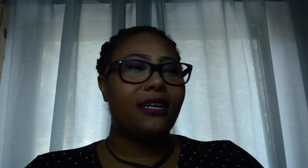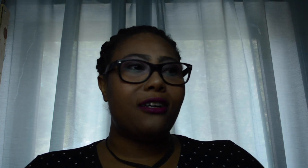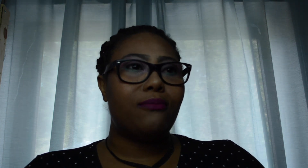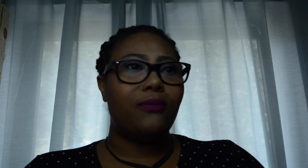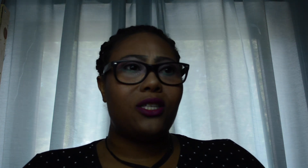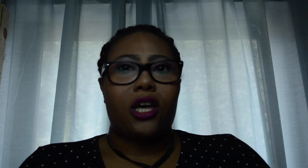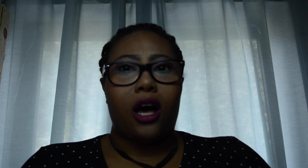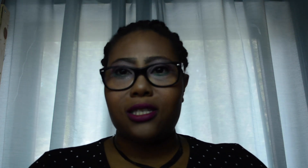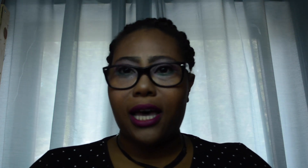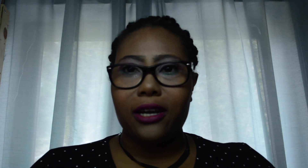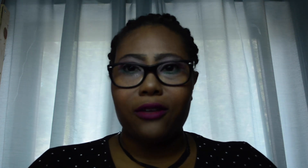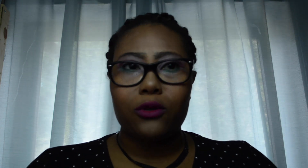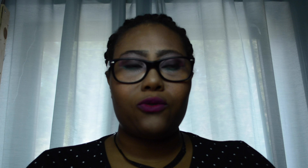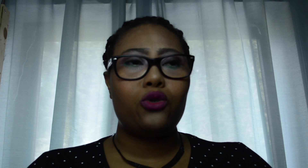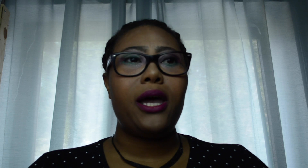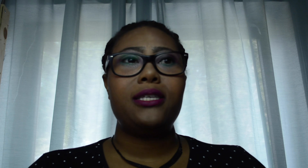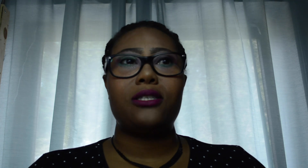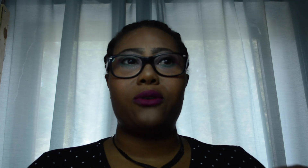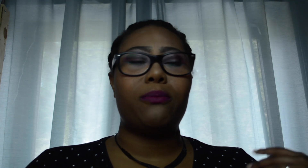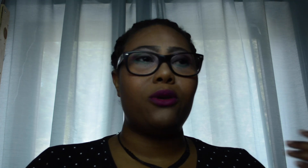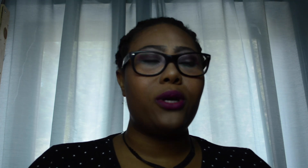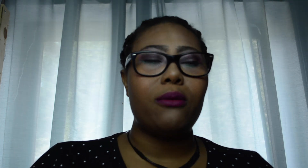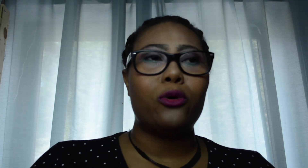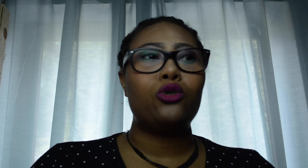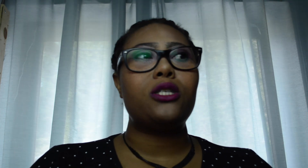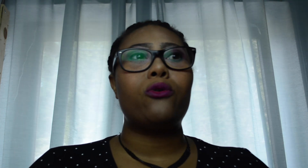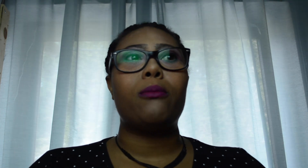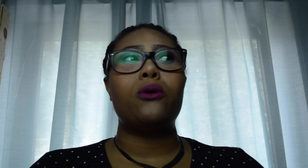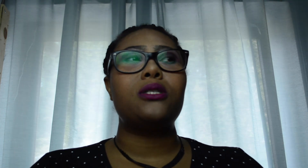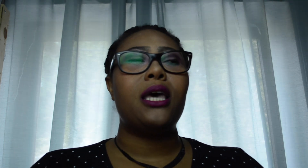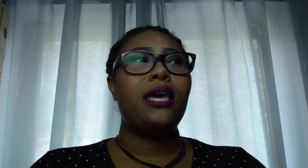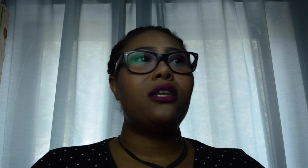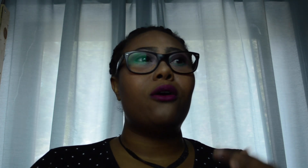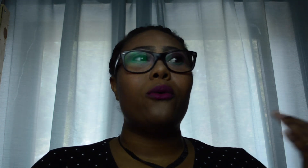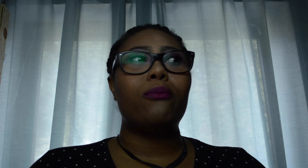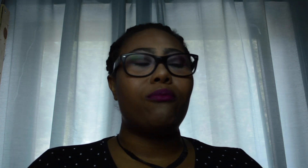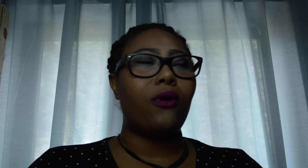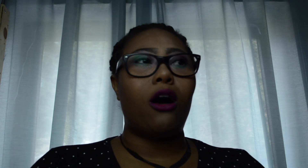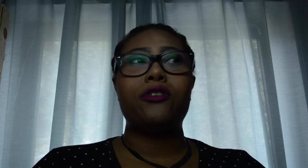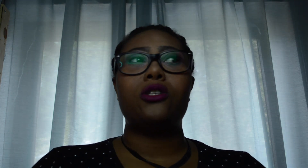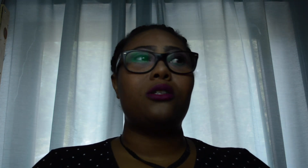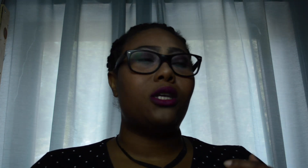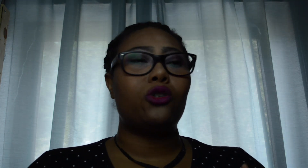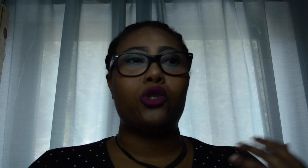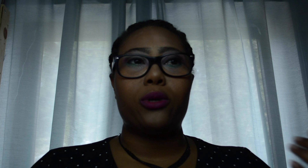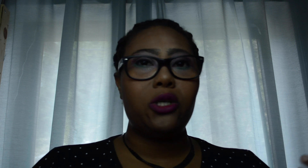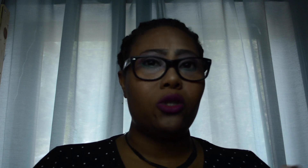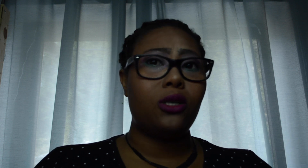And it causes higher level of stress, so it could be creating more stress hormones, you know, often